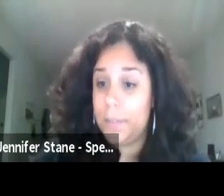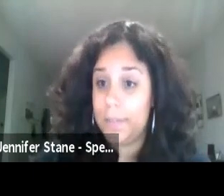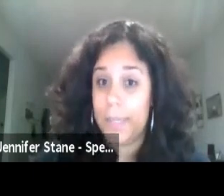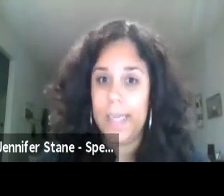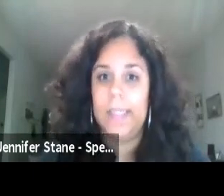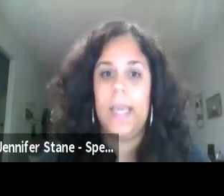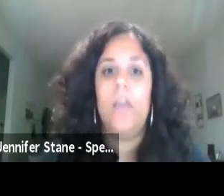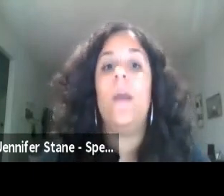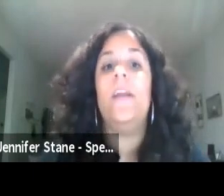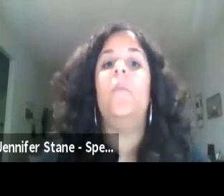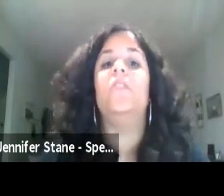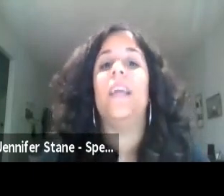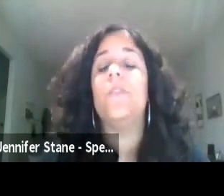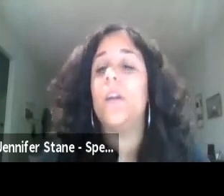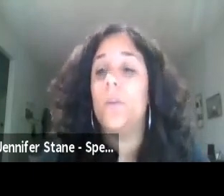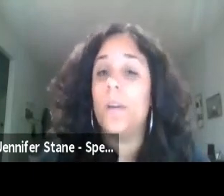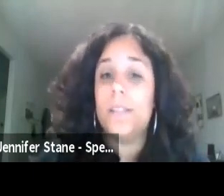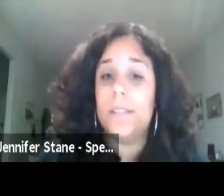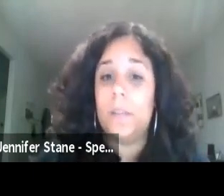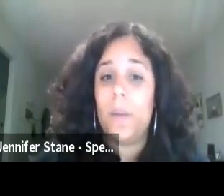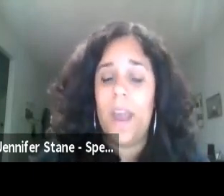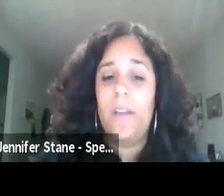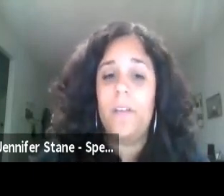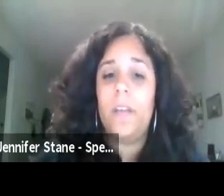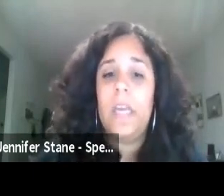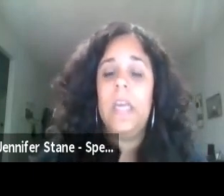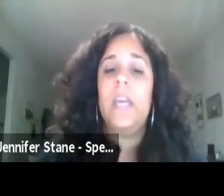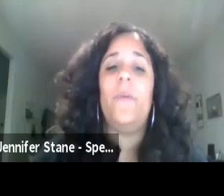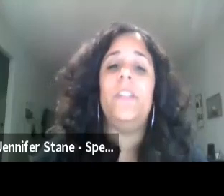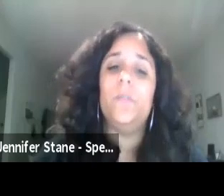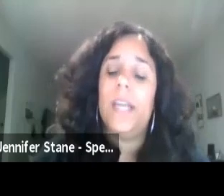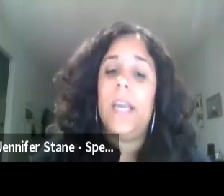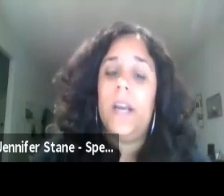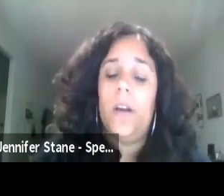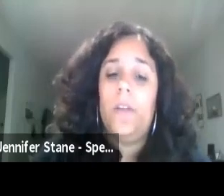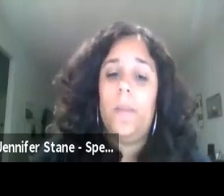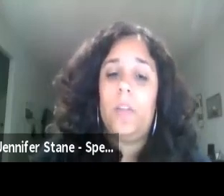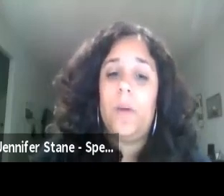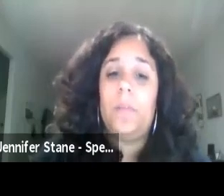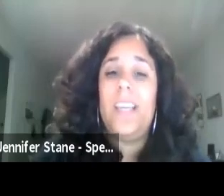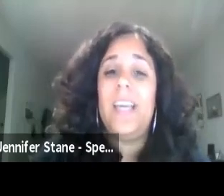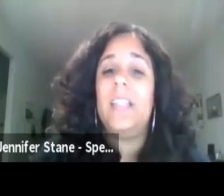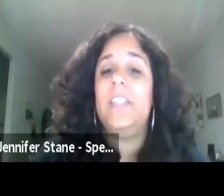starts, right? It's the gateway to almost every other organ system that we have. If we don't take care of our